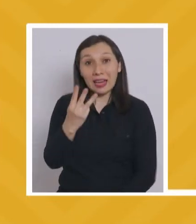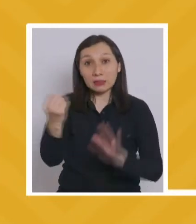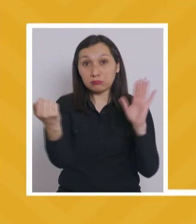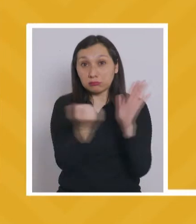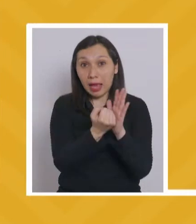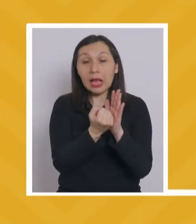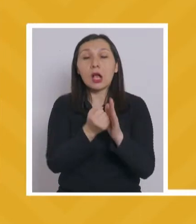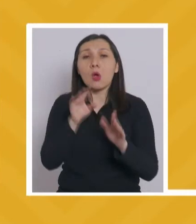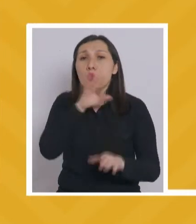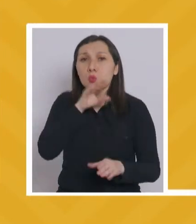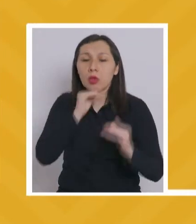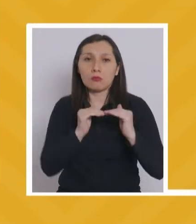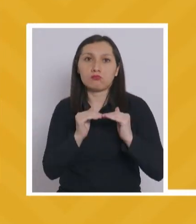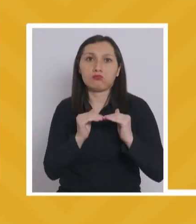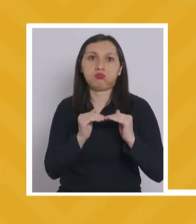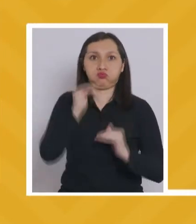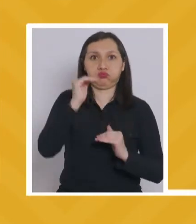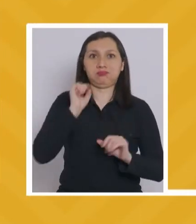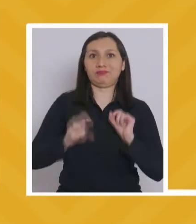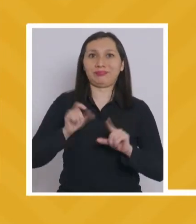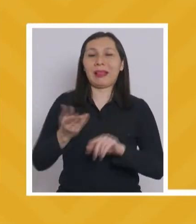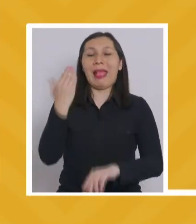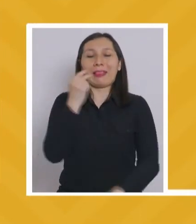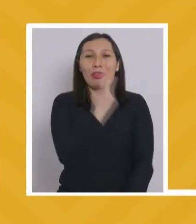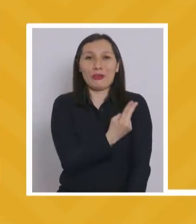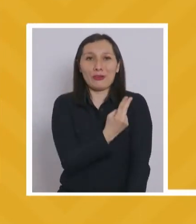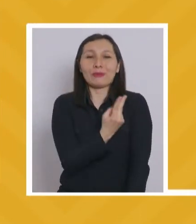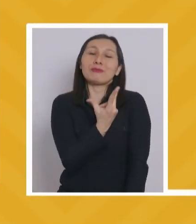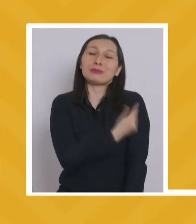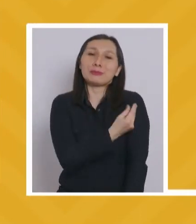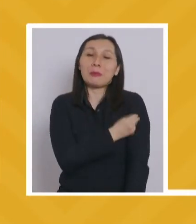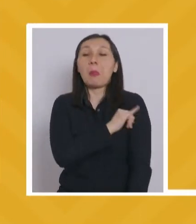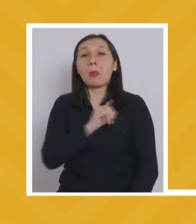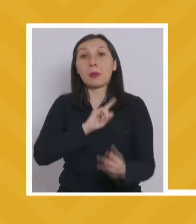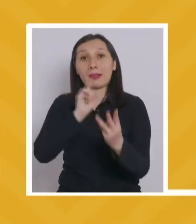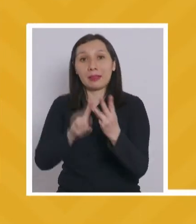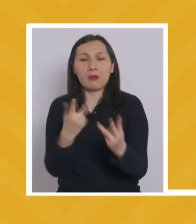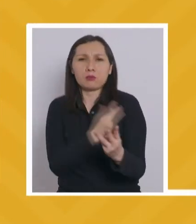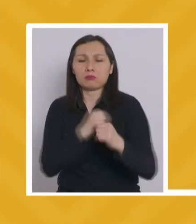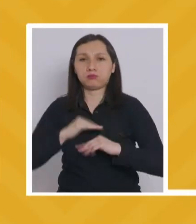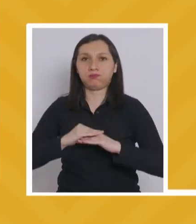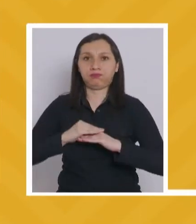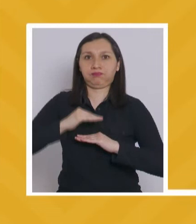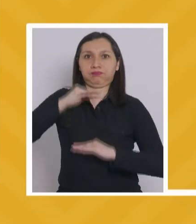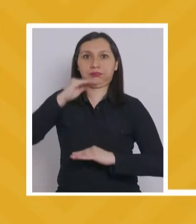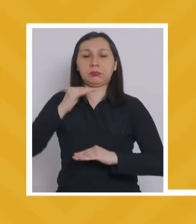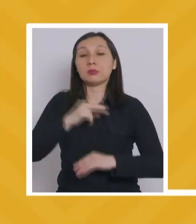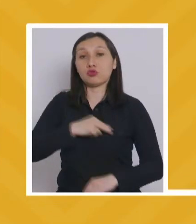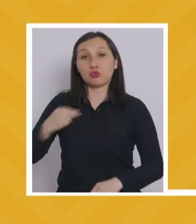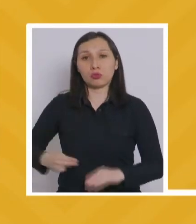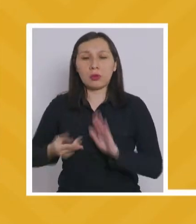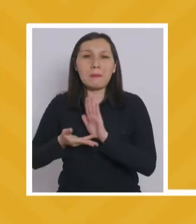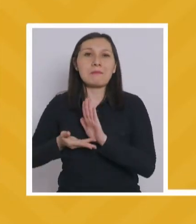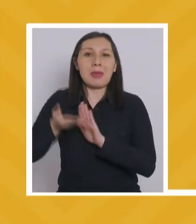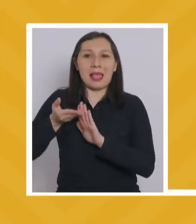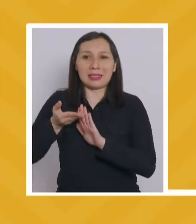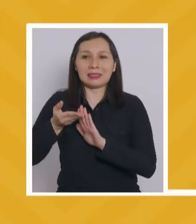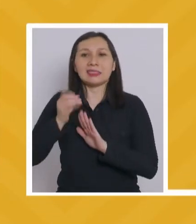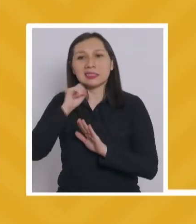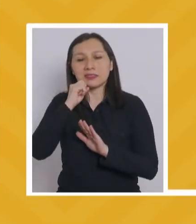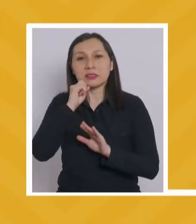one is better than the other one, but all the 3 groups vaccinated increased their effectiveness, and in the